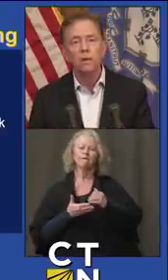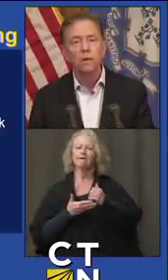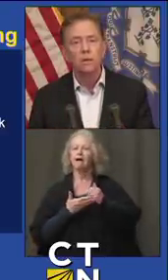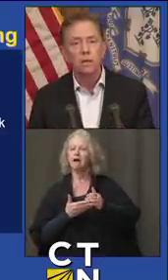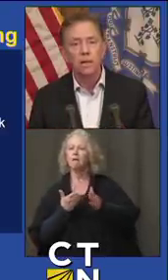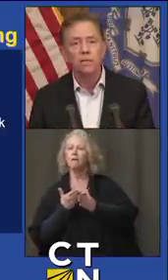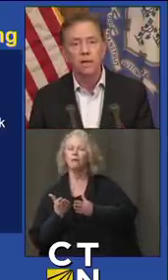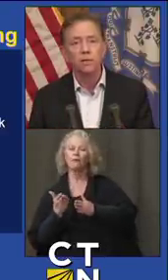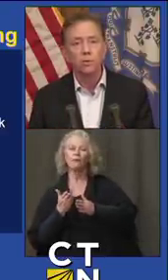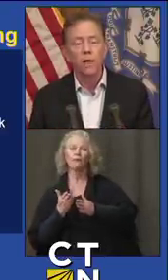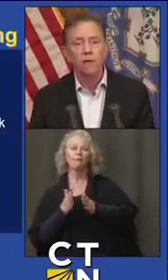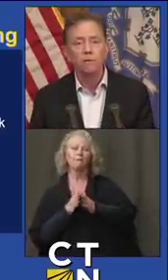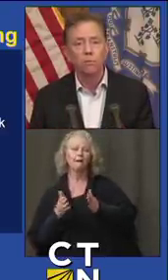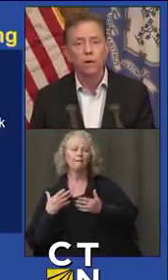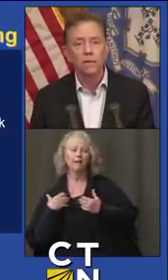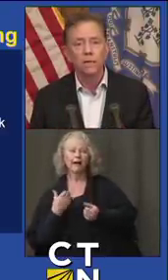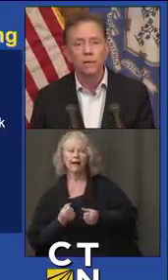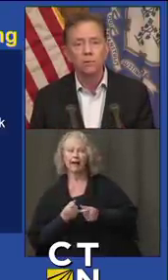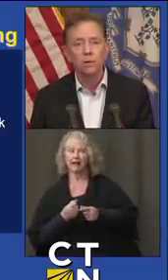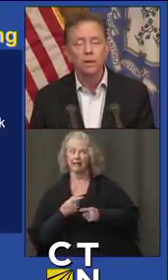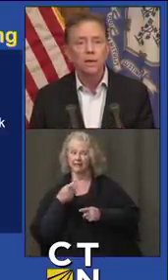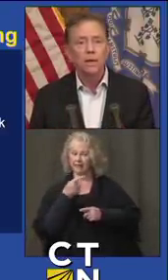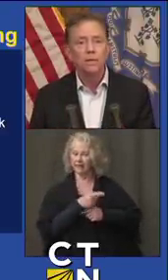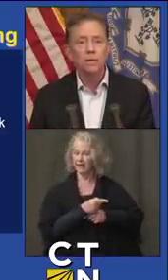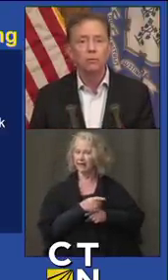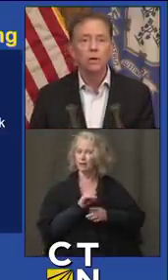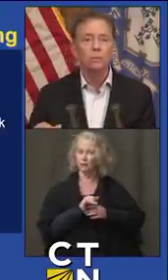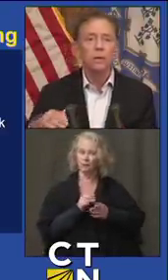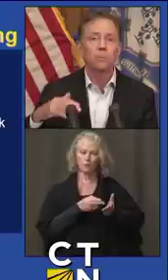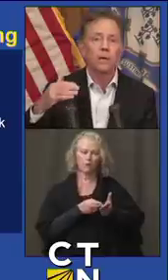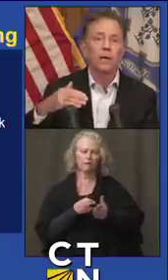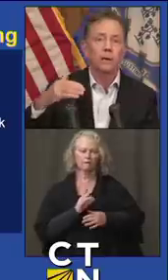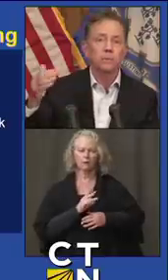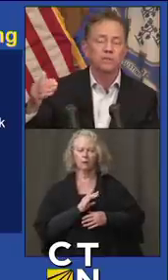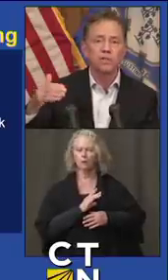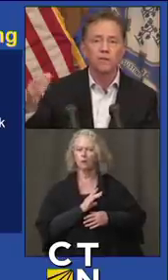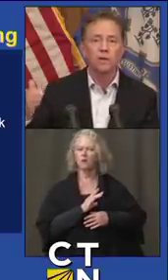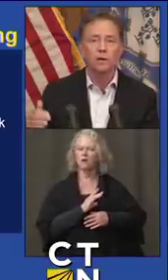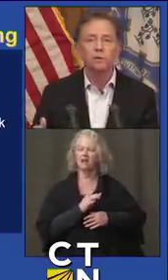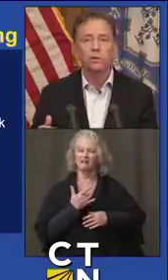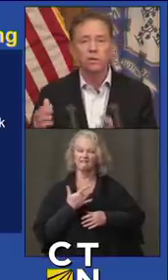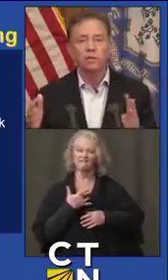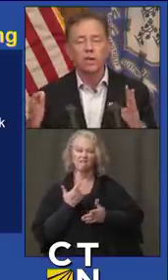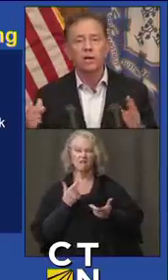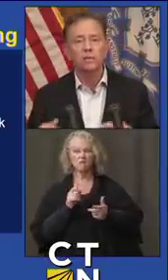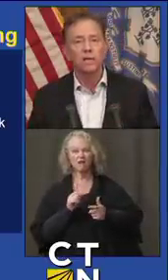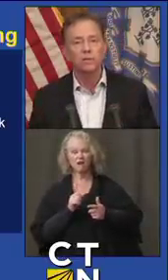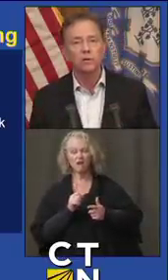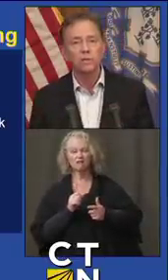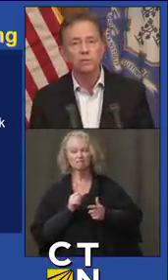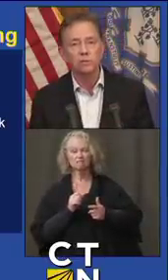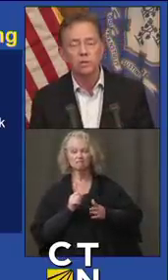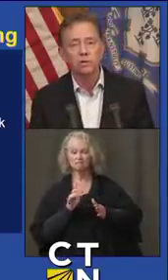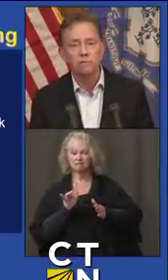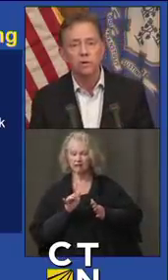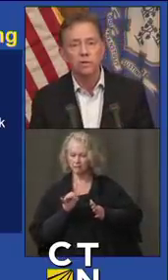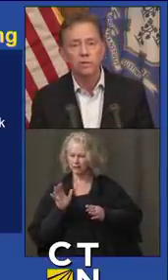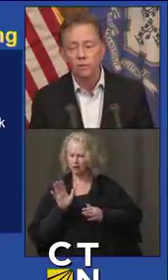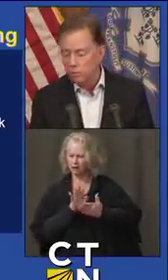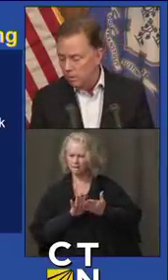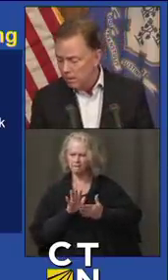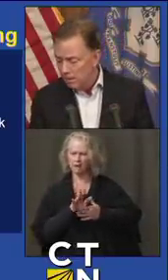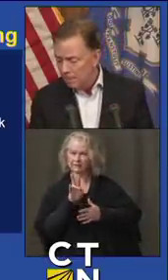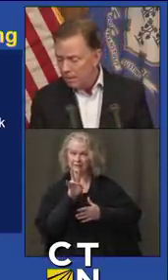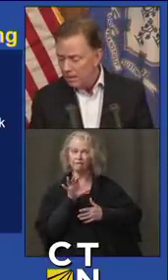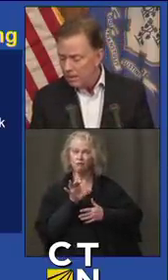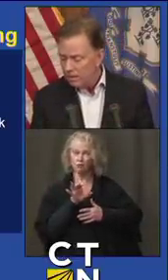health, led down in New Haven right now. And we're going to be able to get up to 700 of these contact tracers very